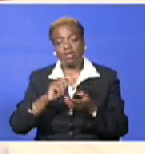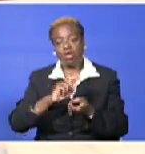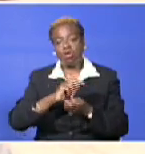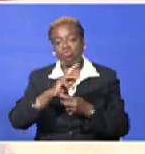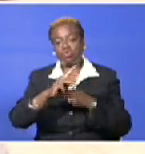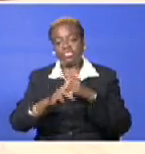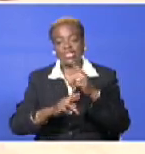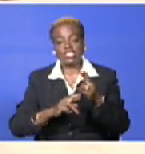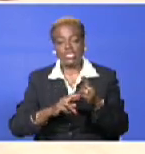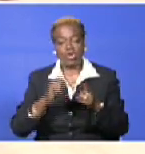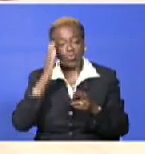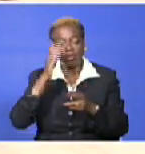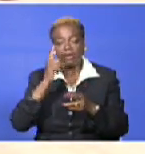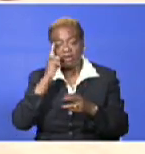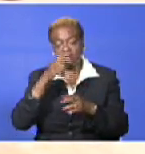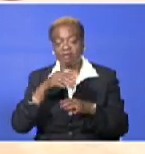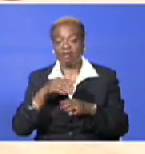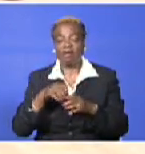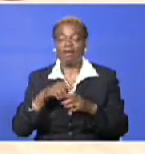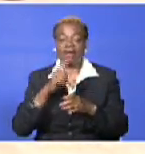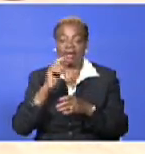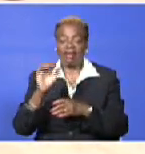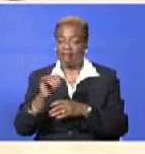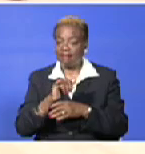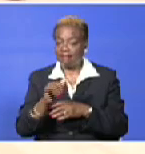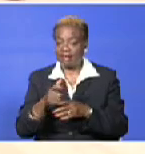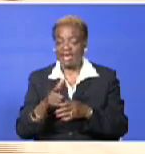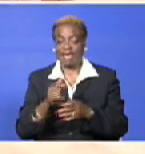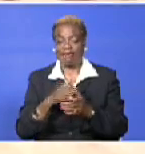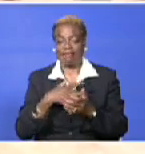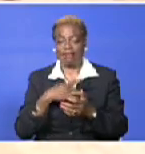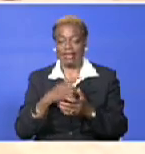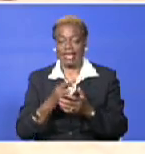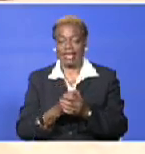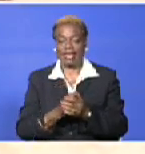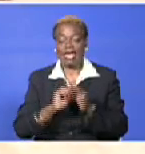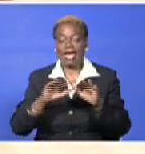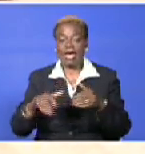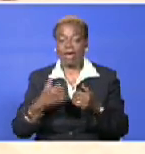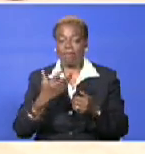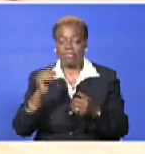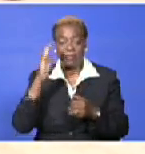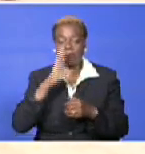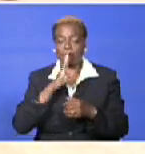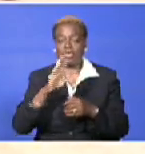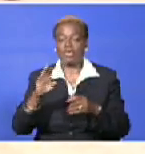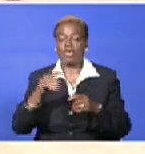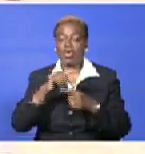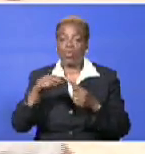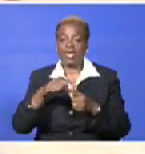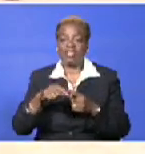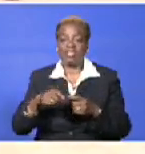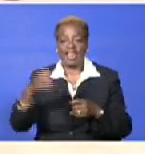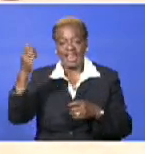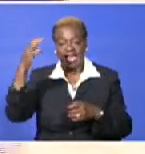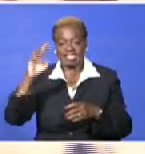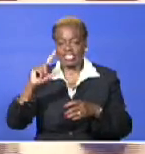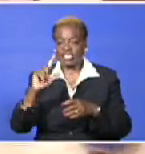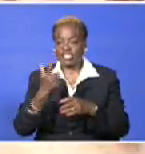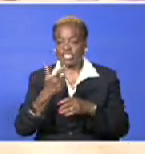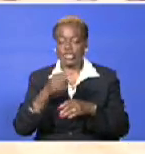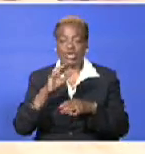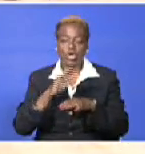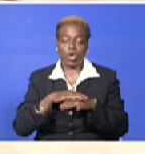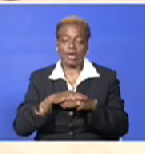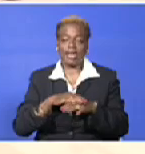through 12 look like, right? Who are those other guys going to be? How are they going to be when the lights turn on? Refs are out here, we're playing, and so that gave us a little